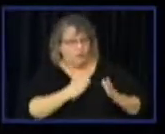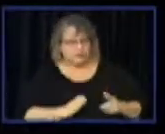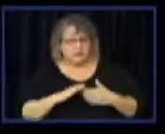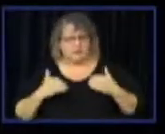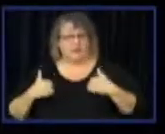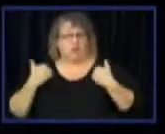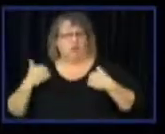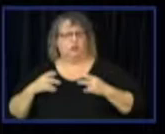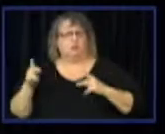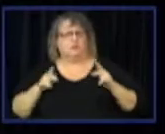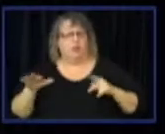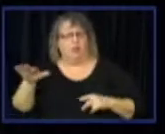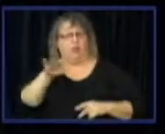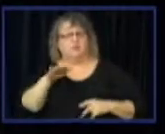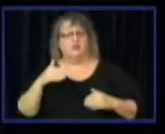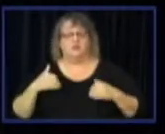younger